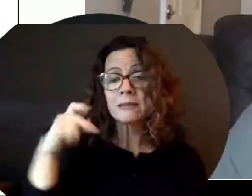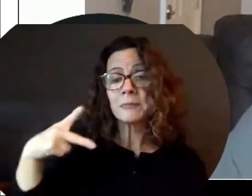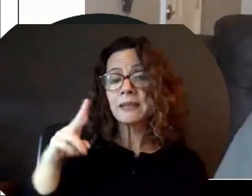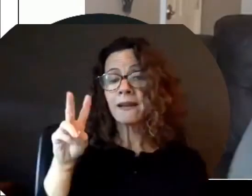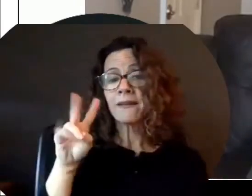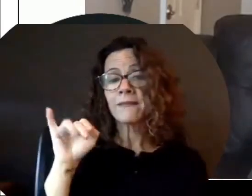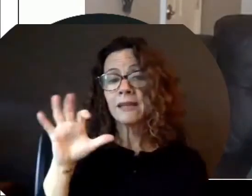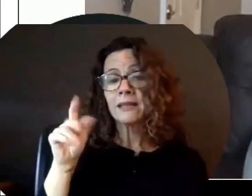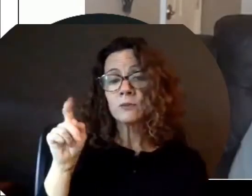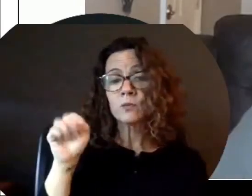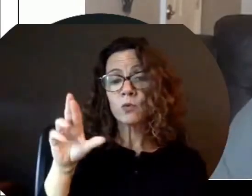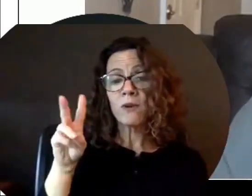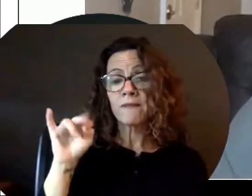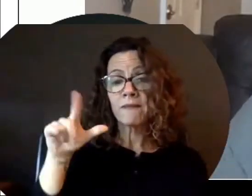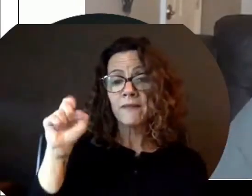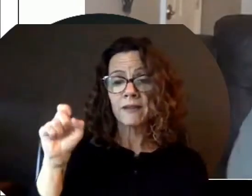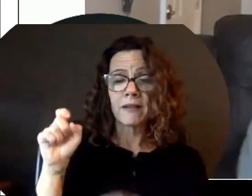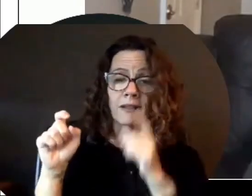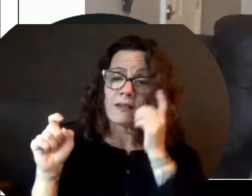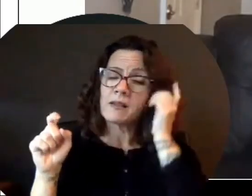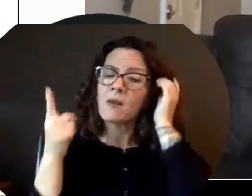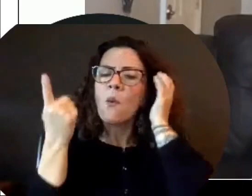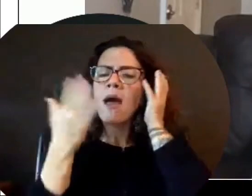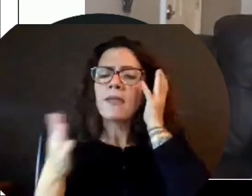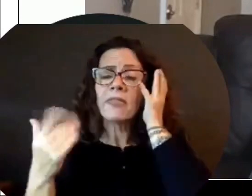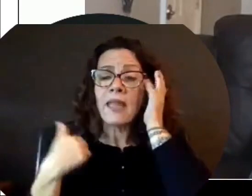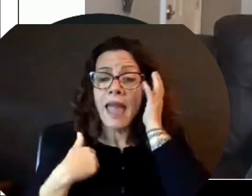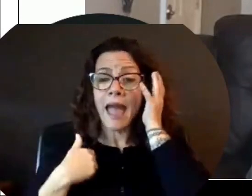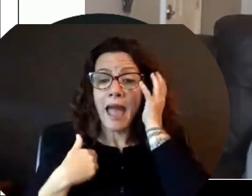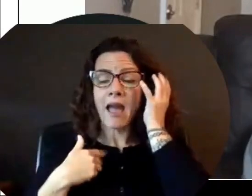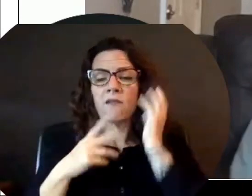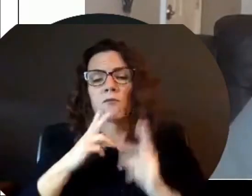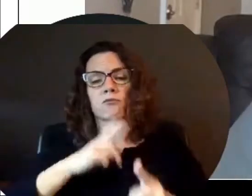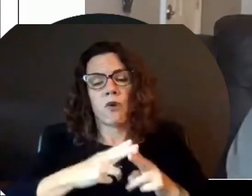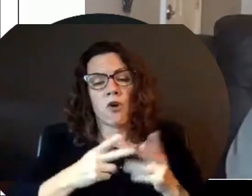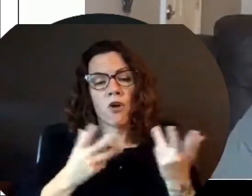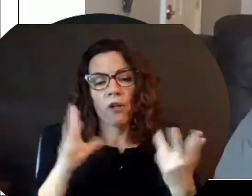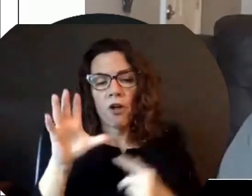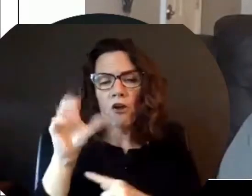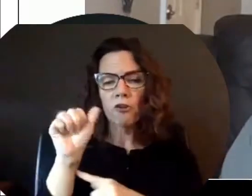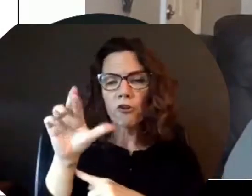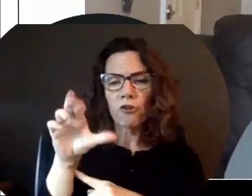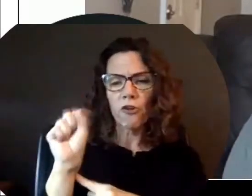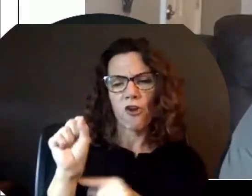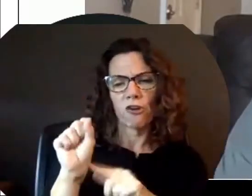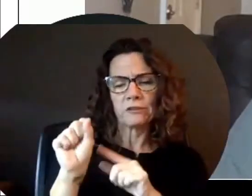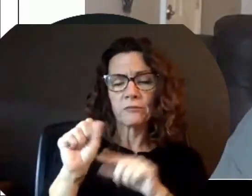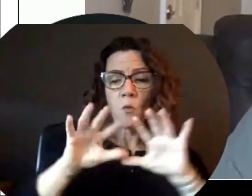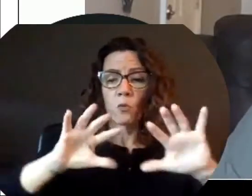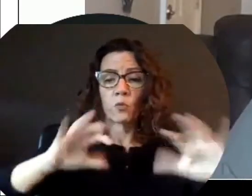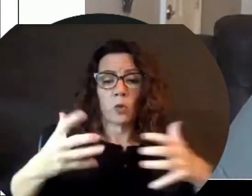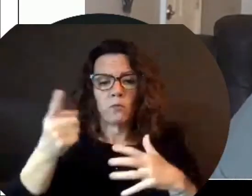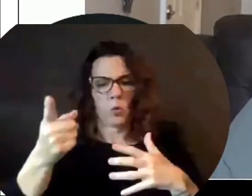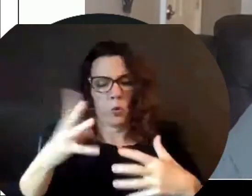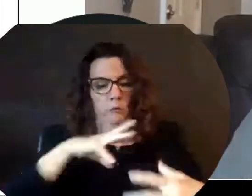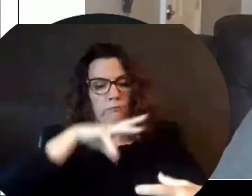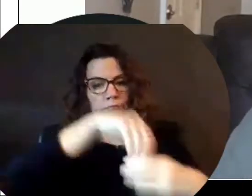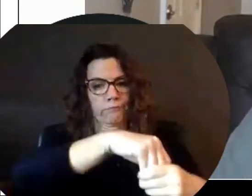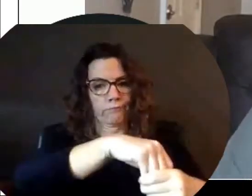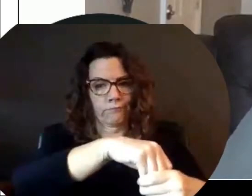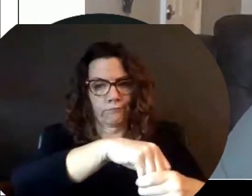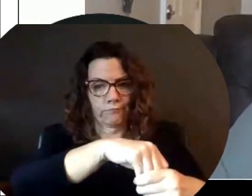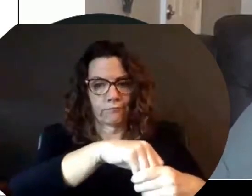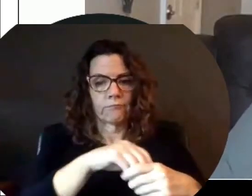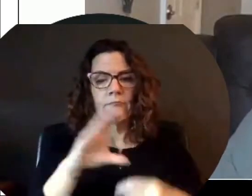hygiene items and care items, which was like basic mutual aid to start off with, just because you were black. No, nothing in return. I know there's